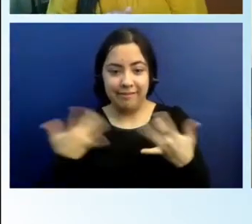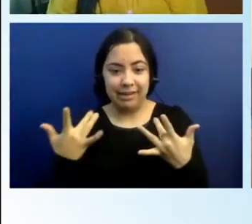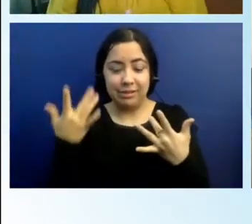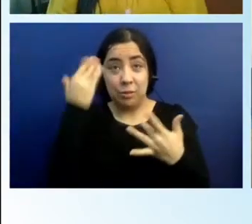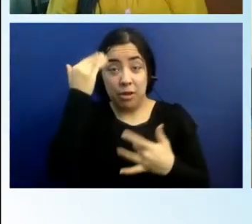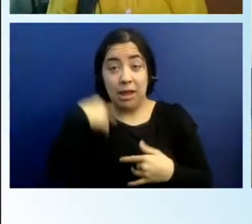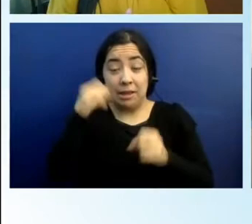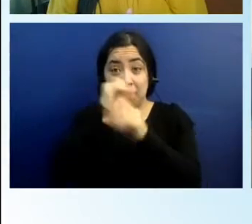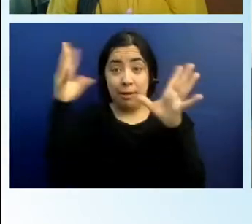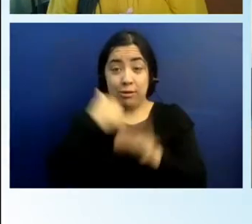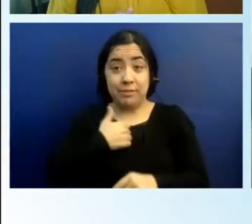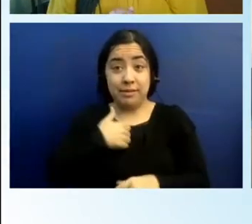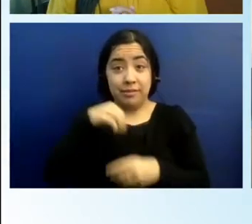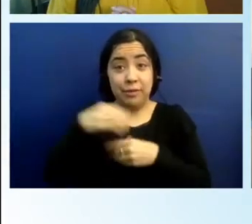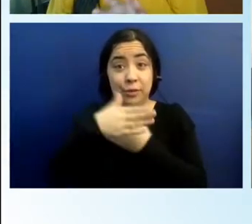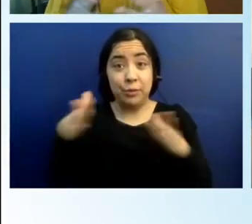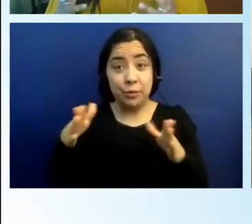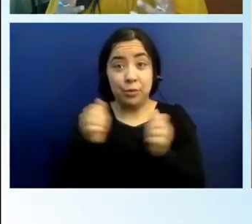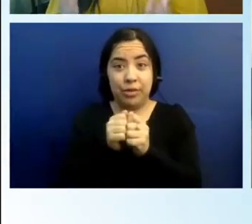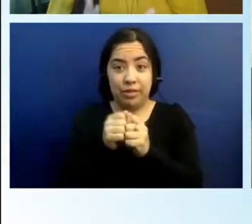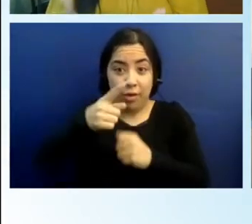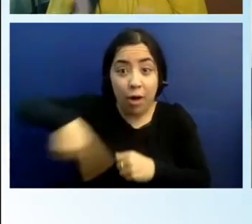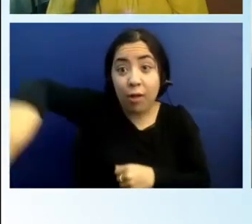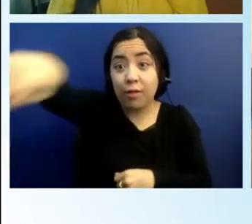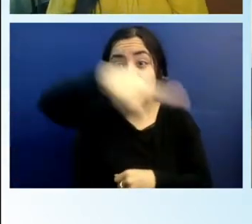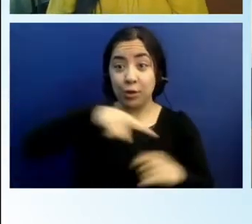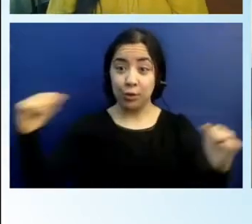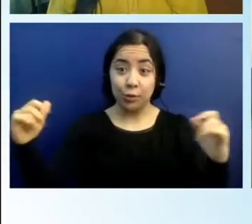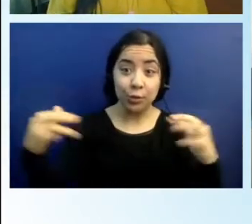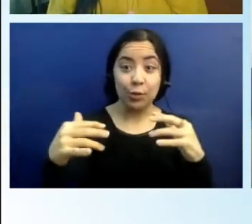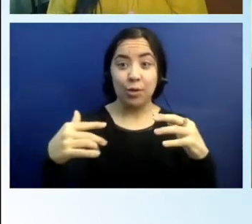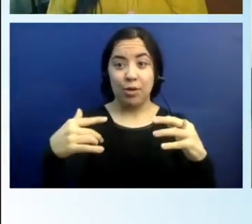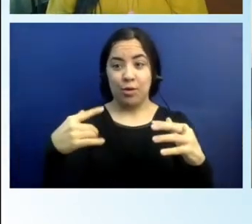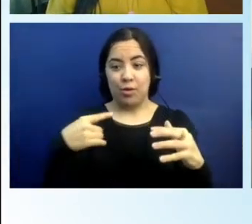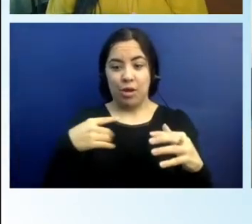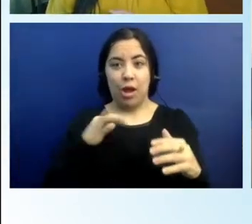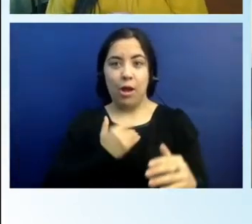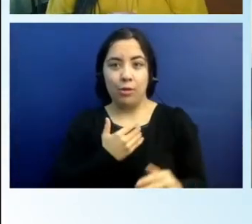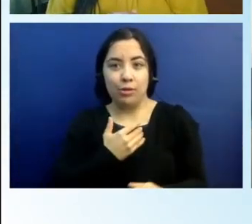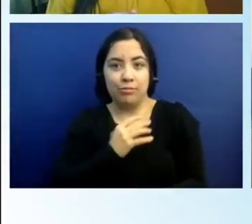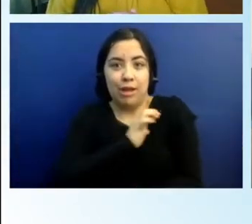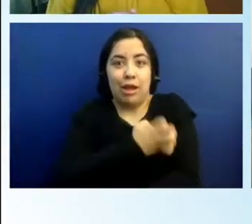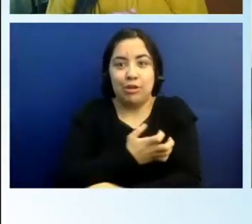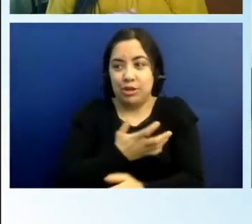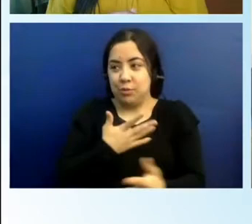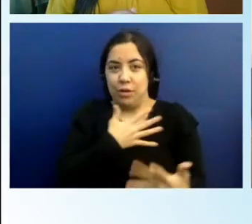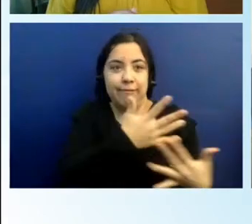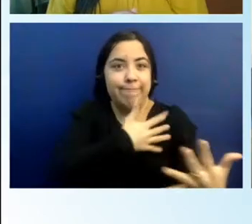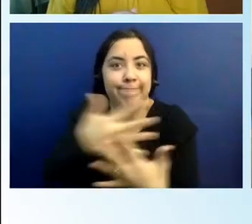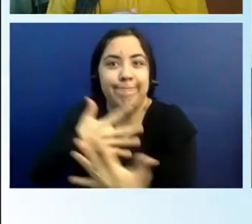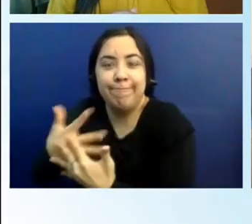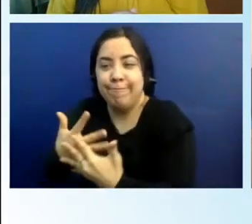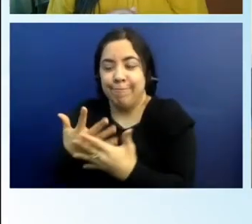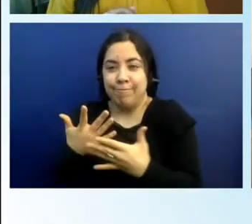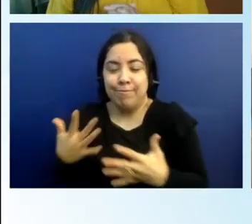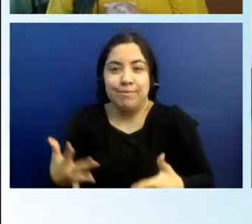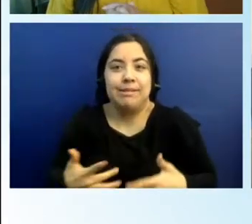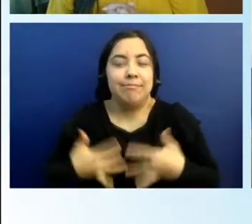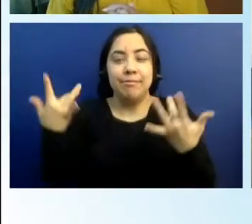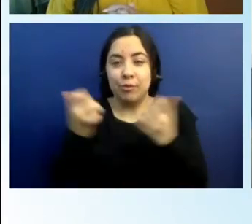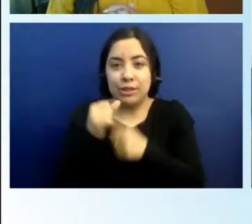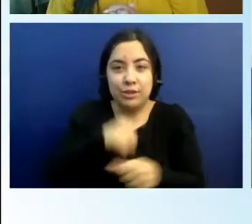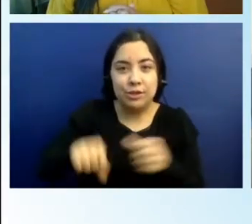myself in a room with all of you, really sort of feeding off of the energy that that we have this